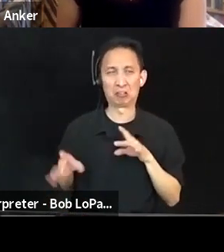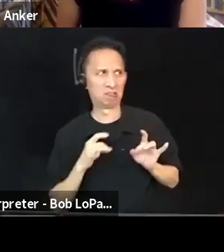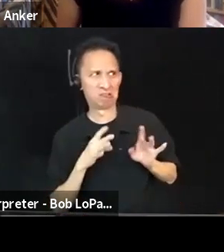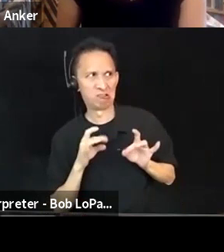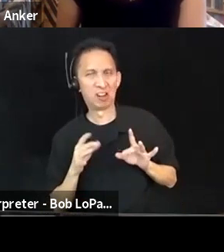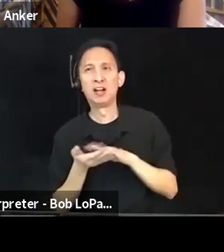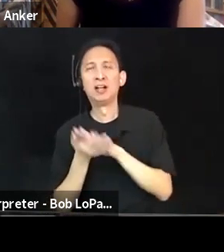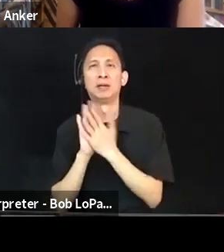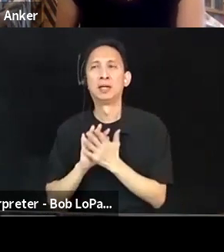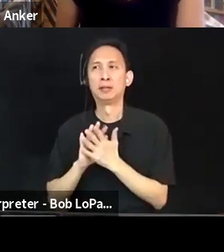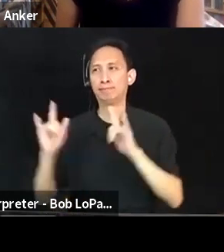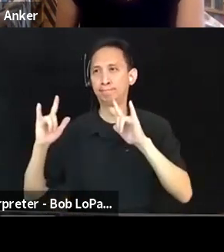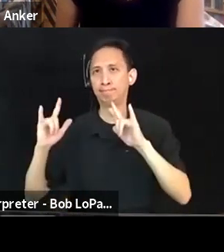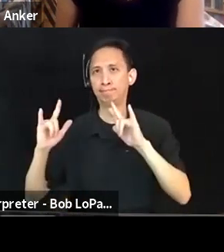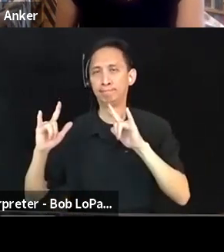into reconciliation.